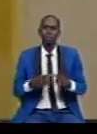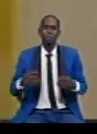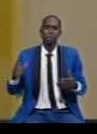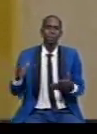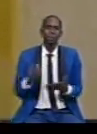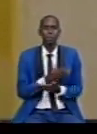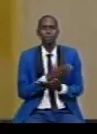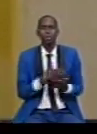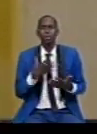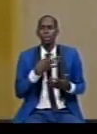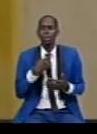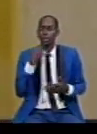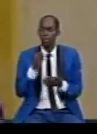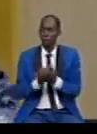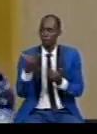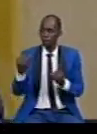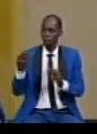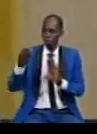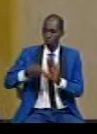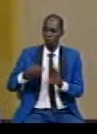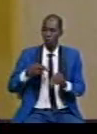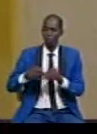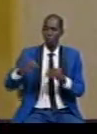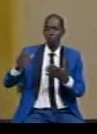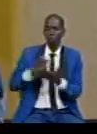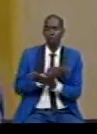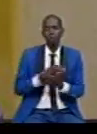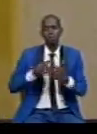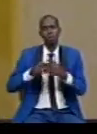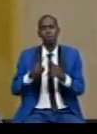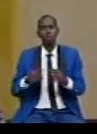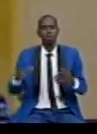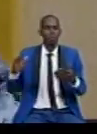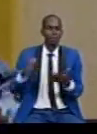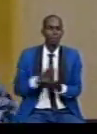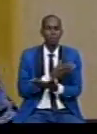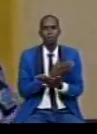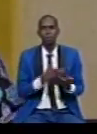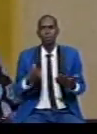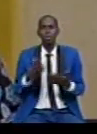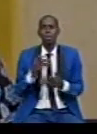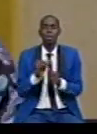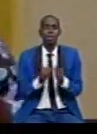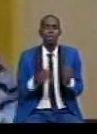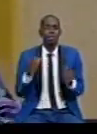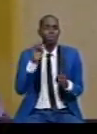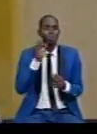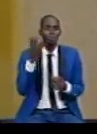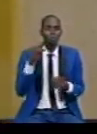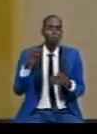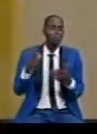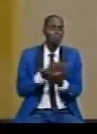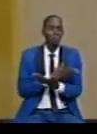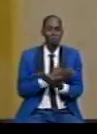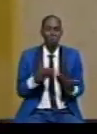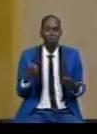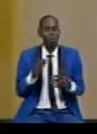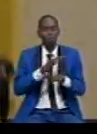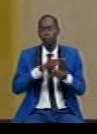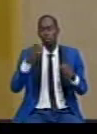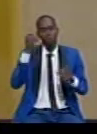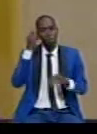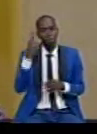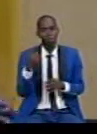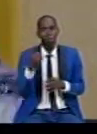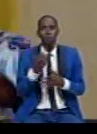I should join her in singing. So she started singing in tongues. Everything she was singing, I followed her, but I did not understand what